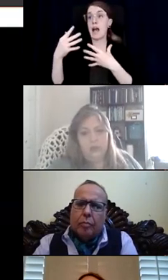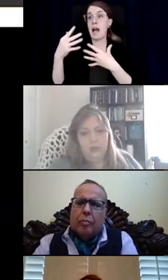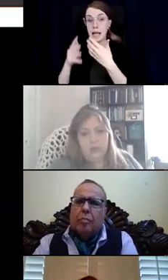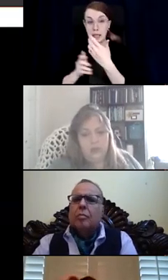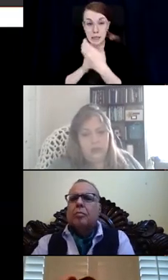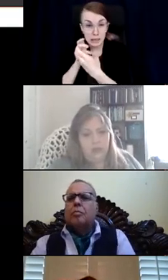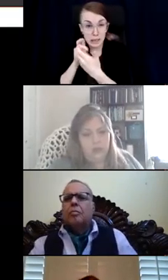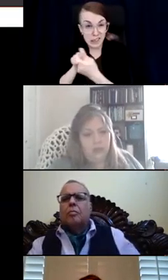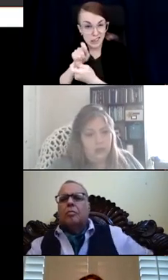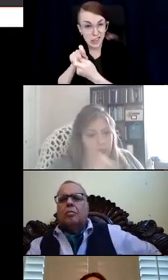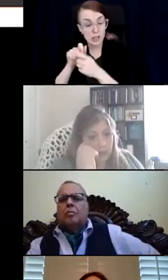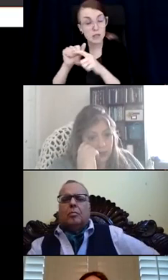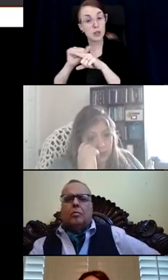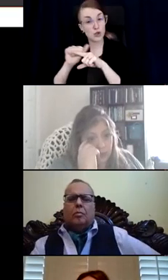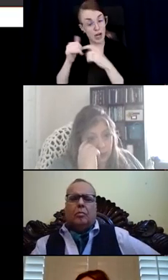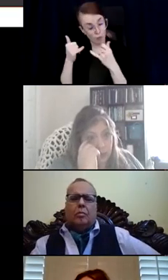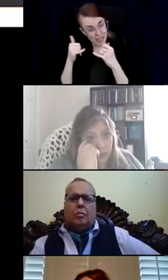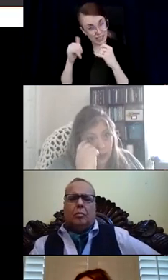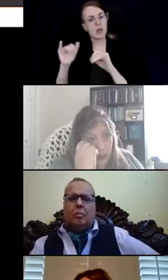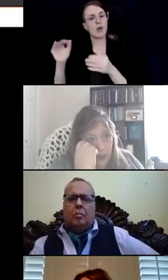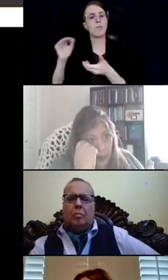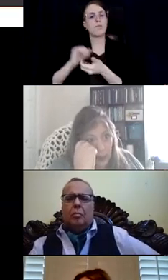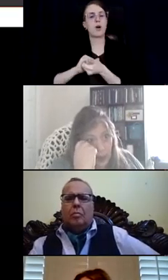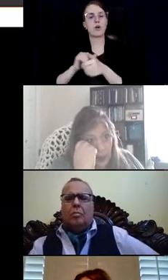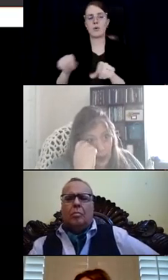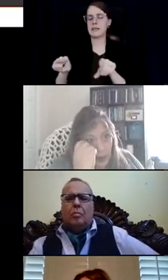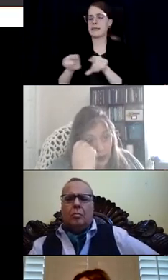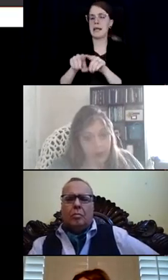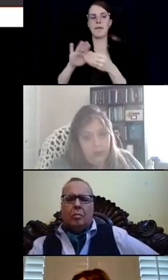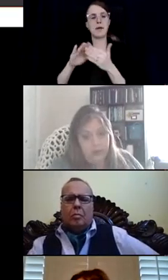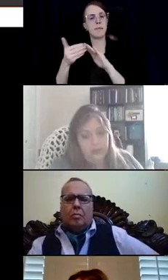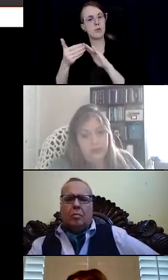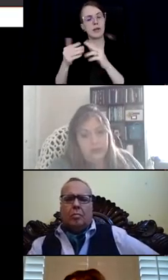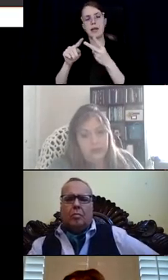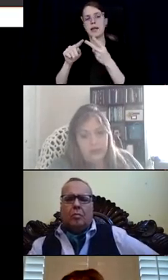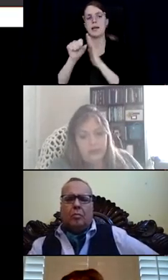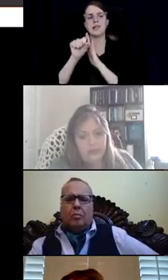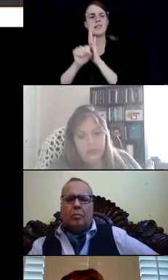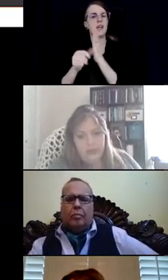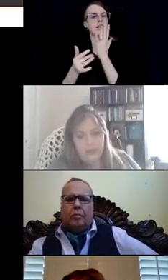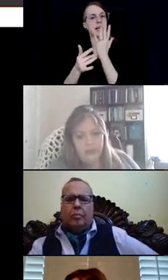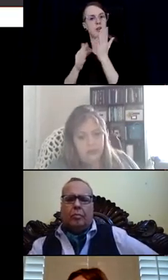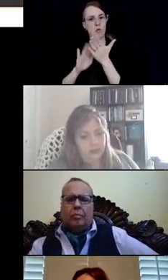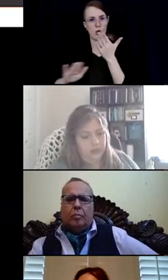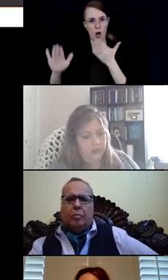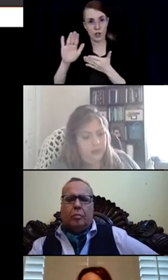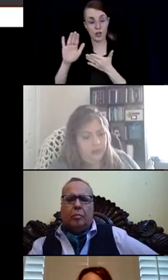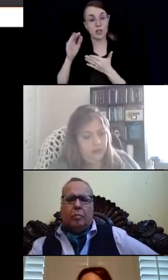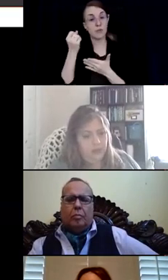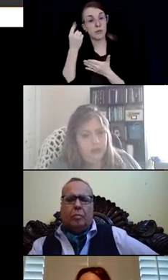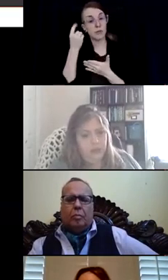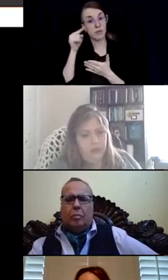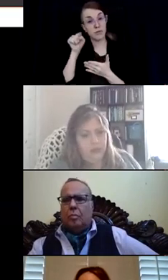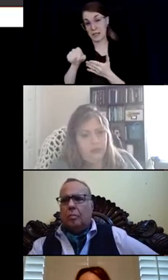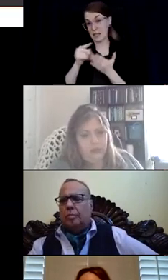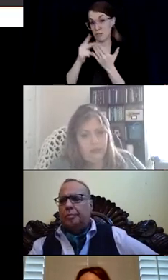still partner with those same community and state technical colleges. However, with this program, the courses that